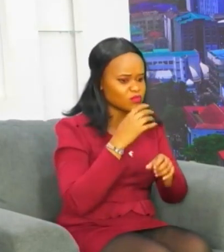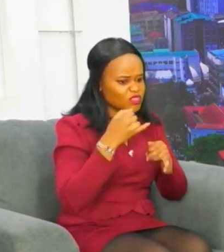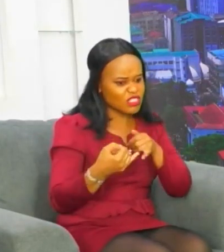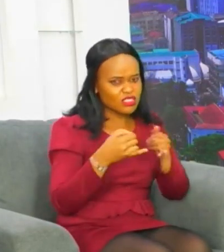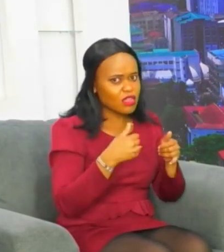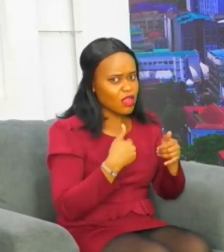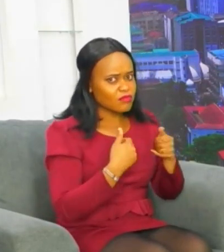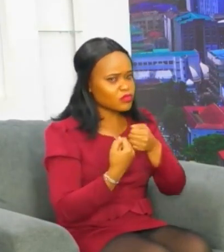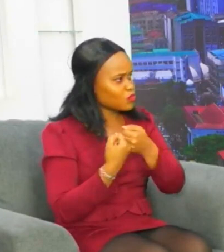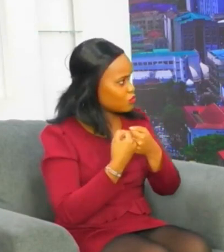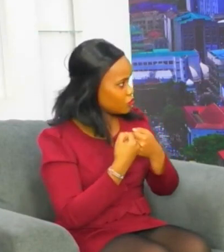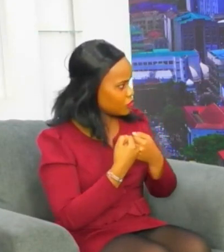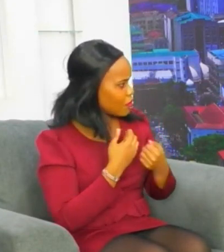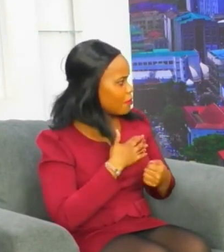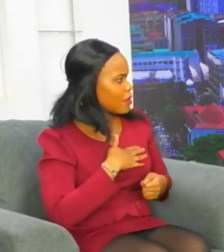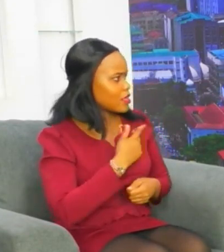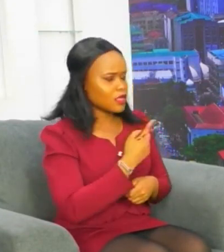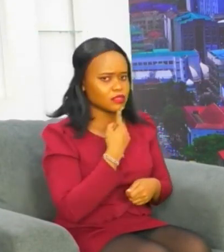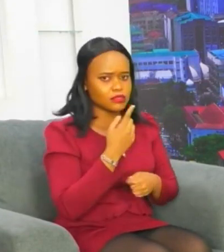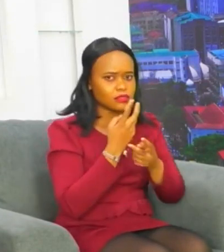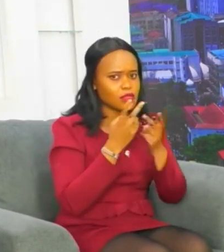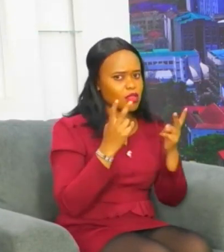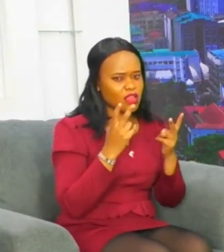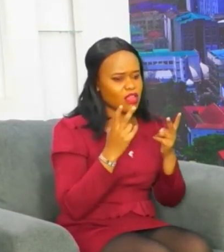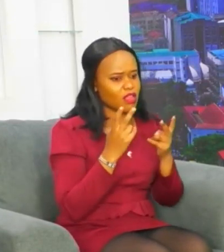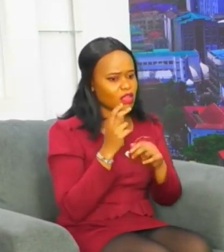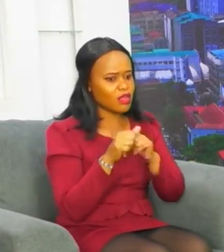Just inform the viewers in the modeling industry.